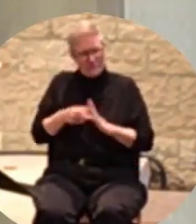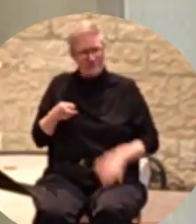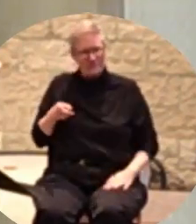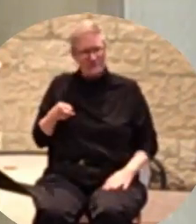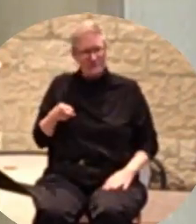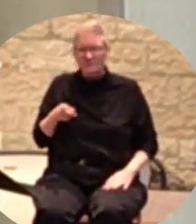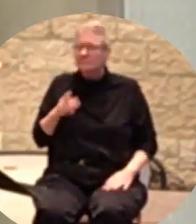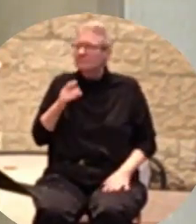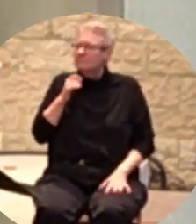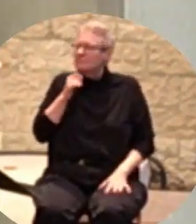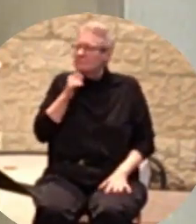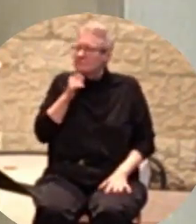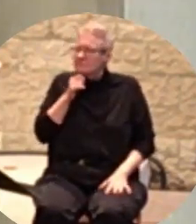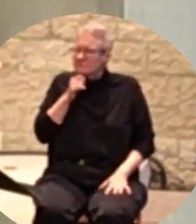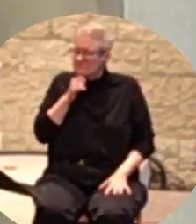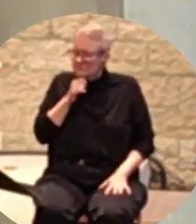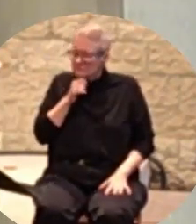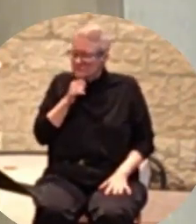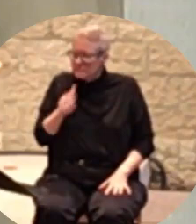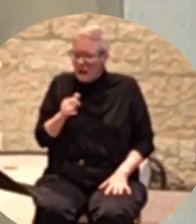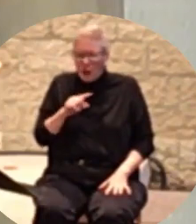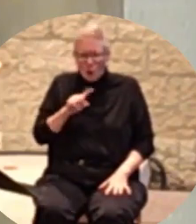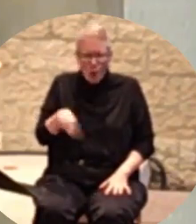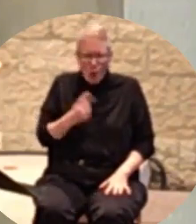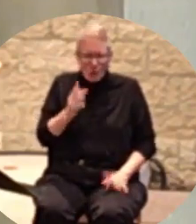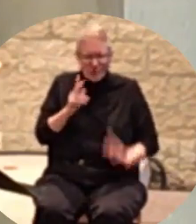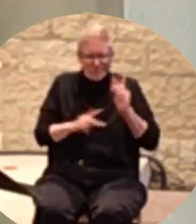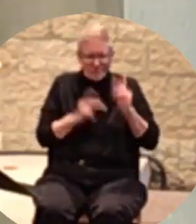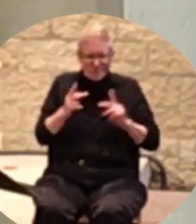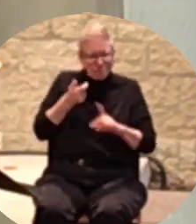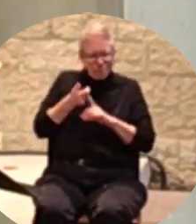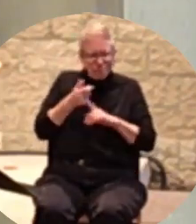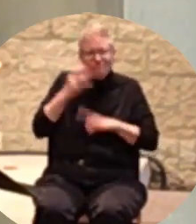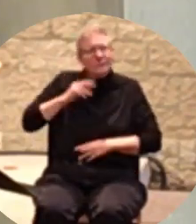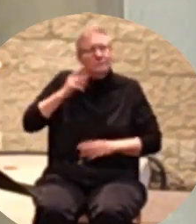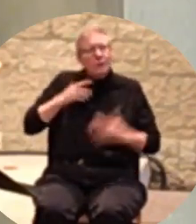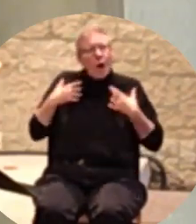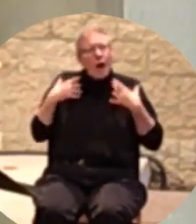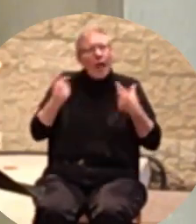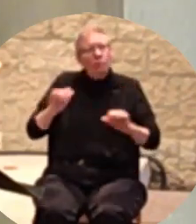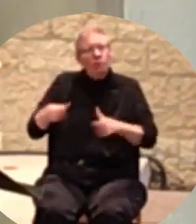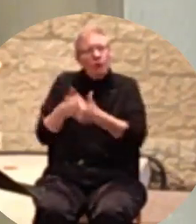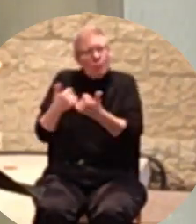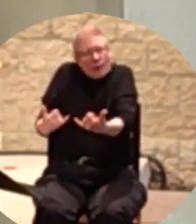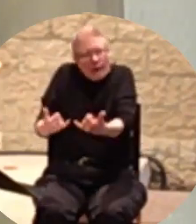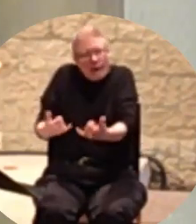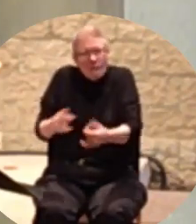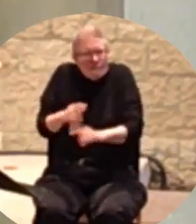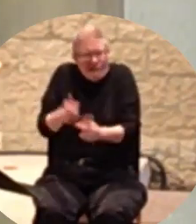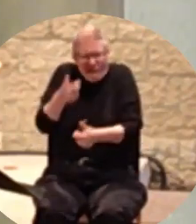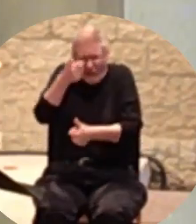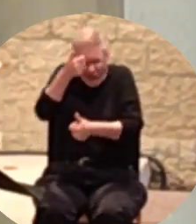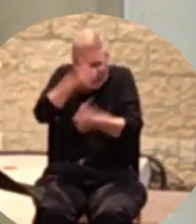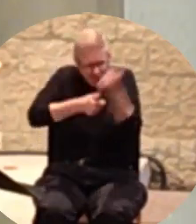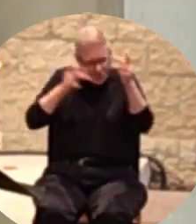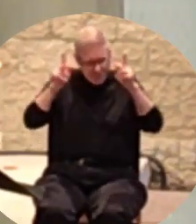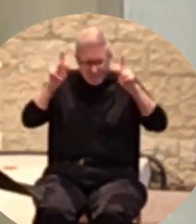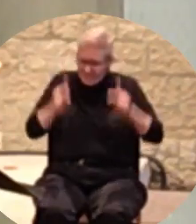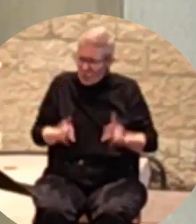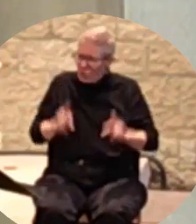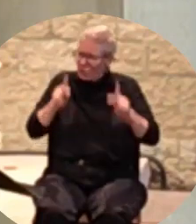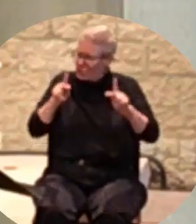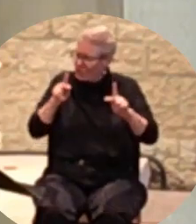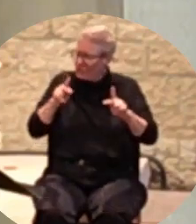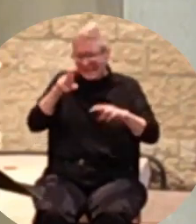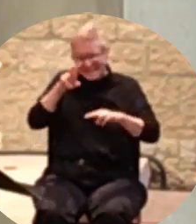Not just those that are experiencing health challenges right now, but each and every person that sits and helps